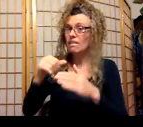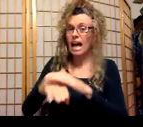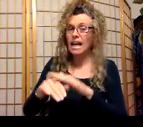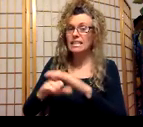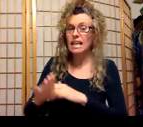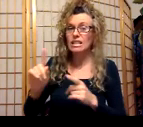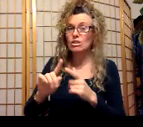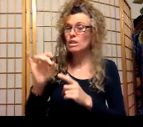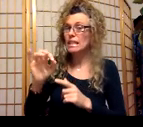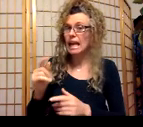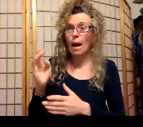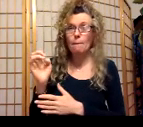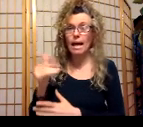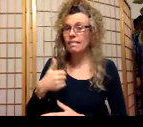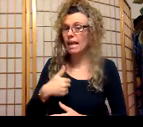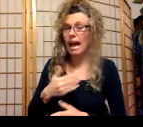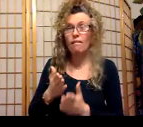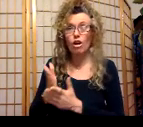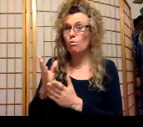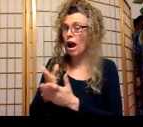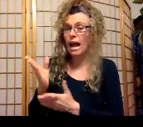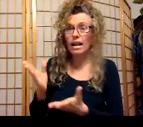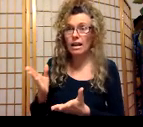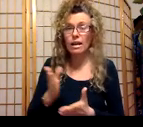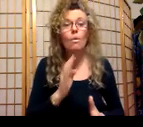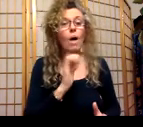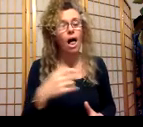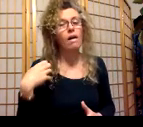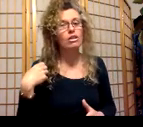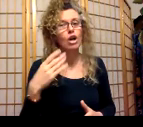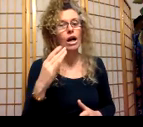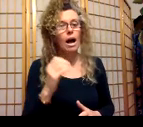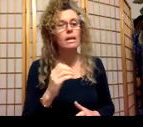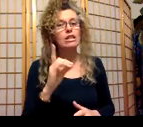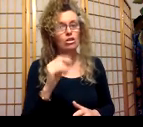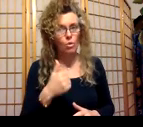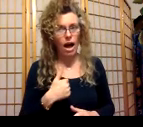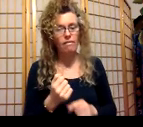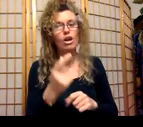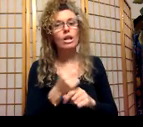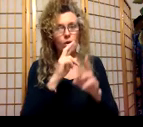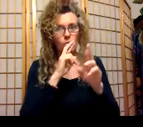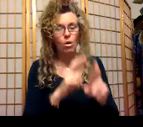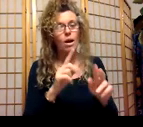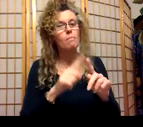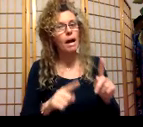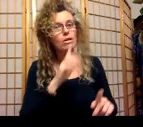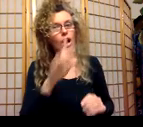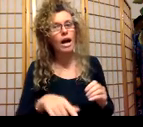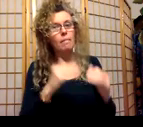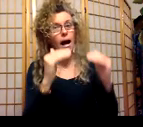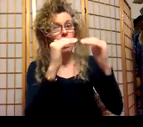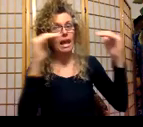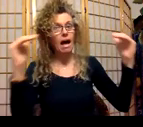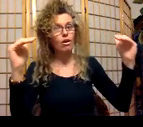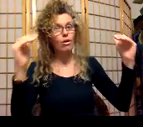with banks. They have no right to it. Well, officially, companies do have yearly reports, but you are talking about a level in